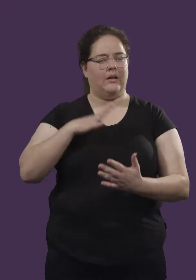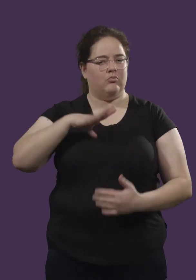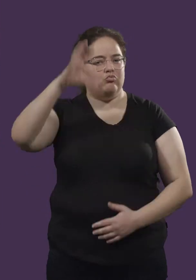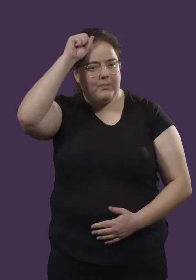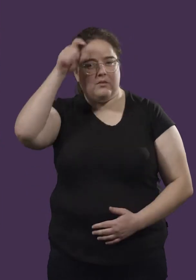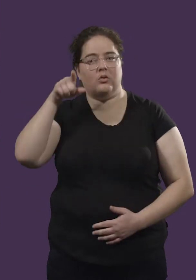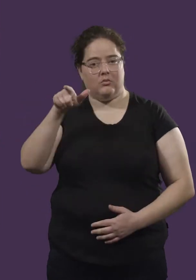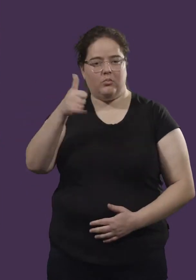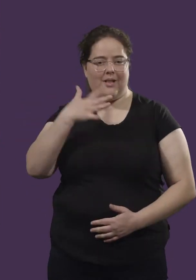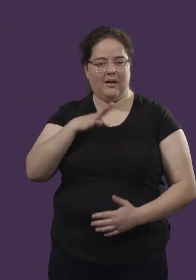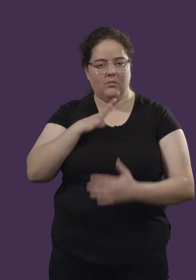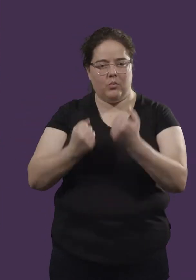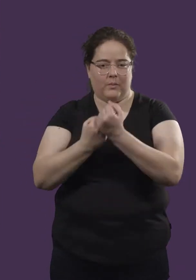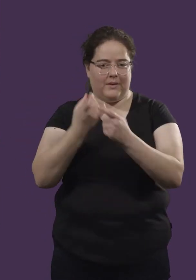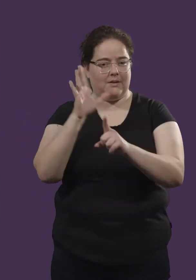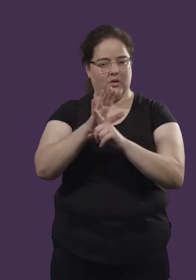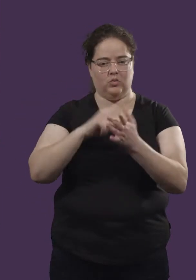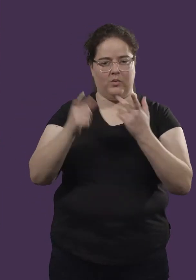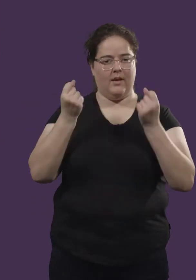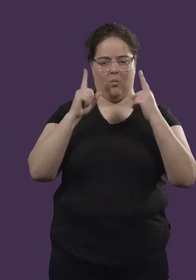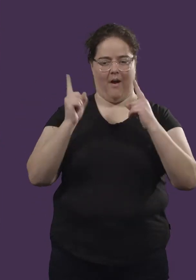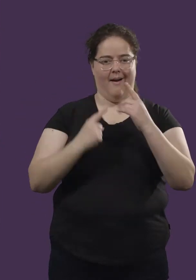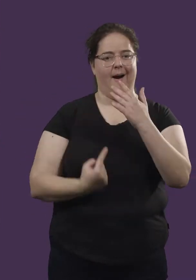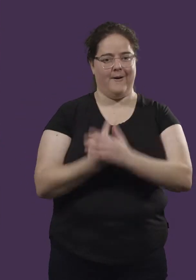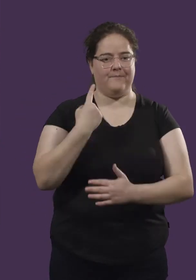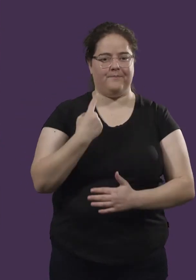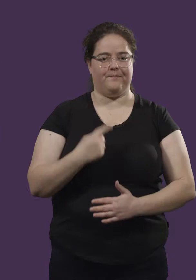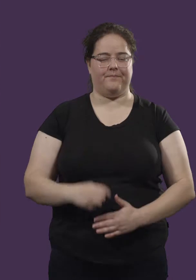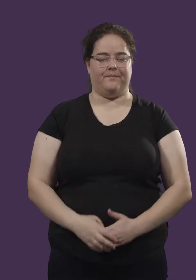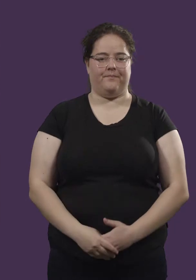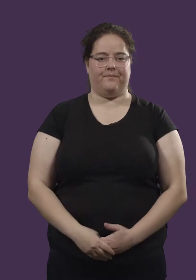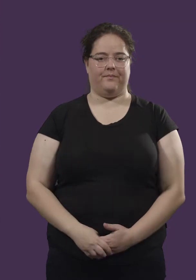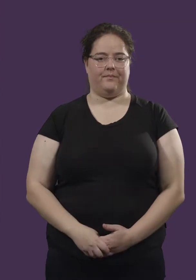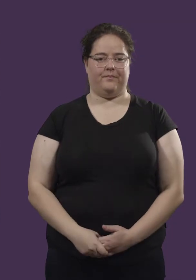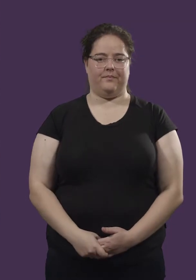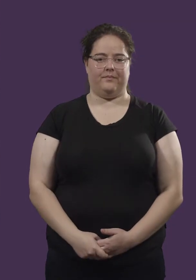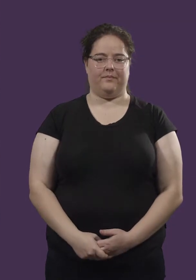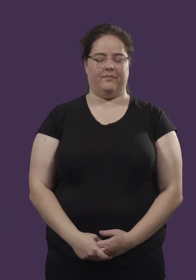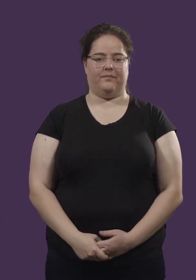It is important to remember that you might need support for yourself to understand and deal with what has happened.